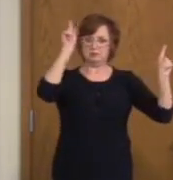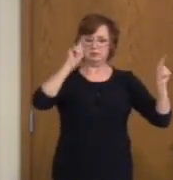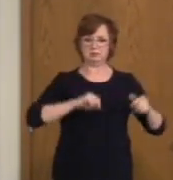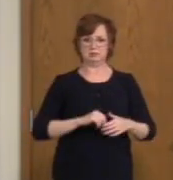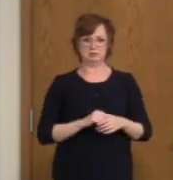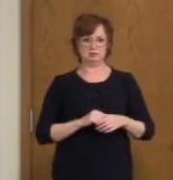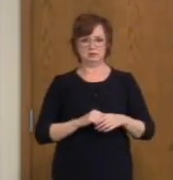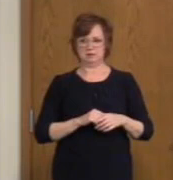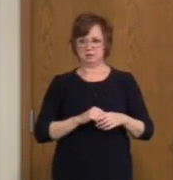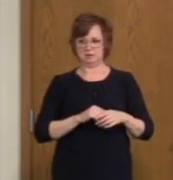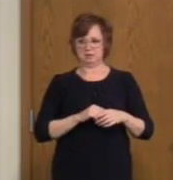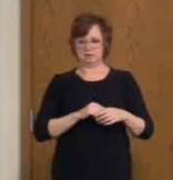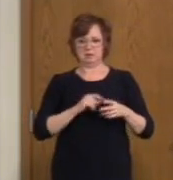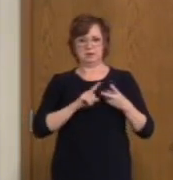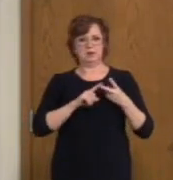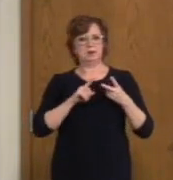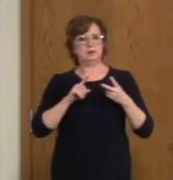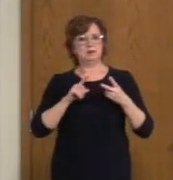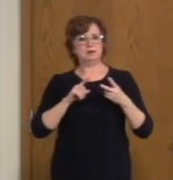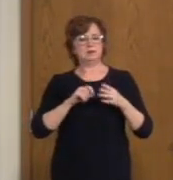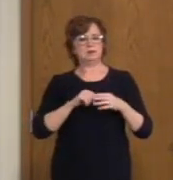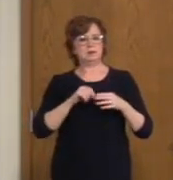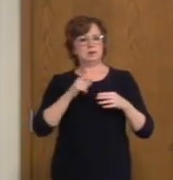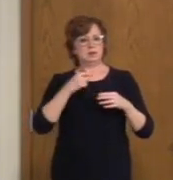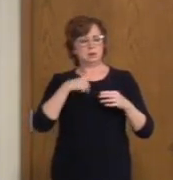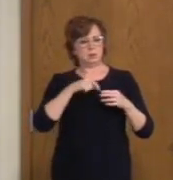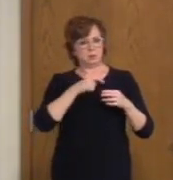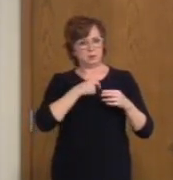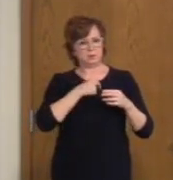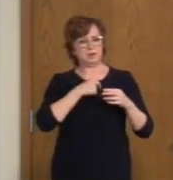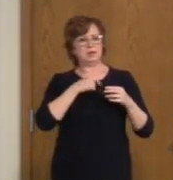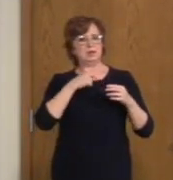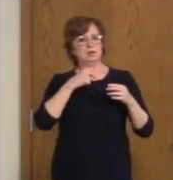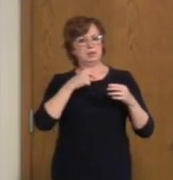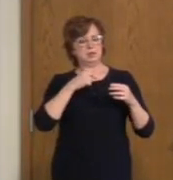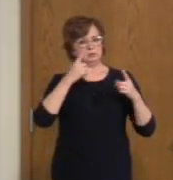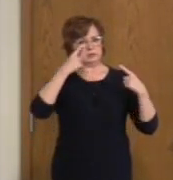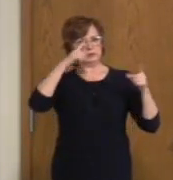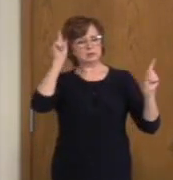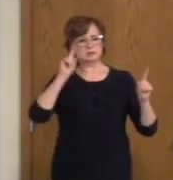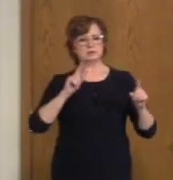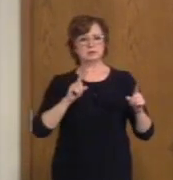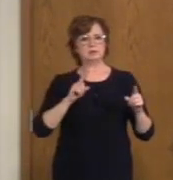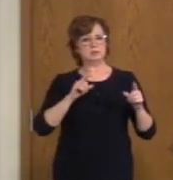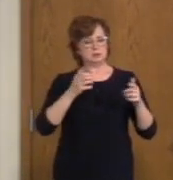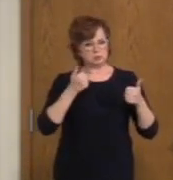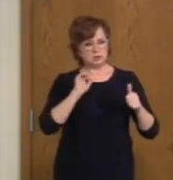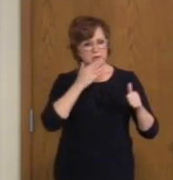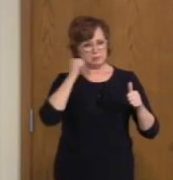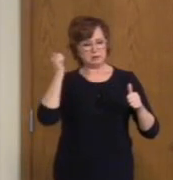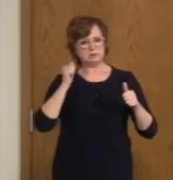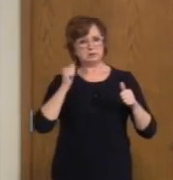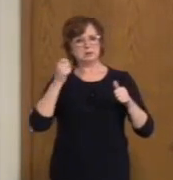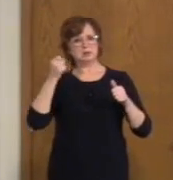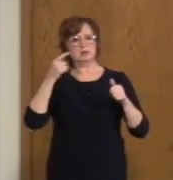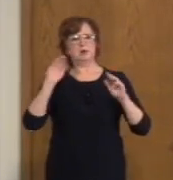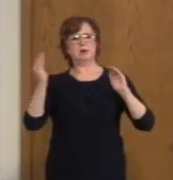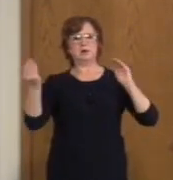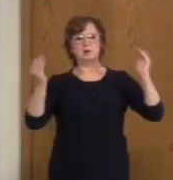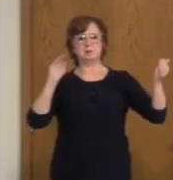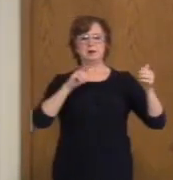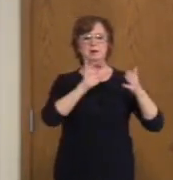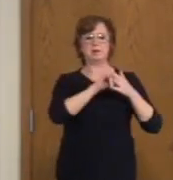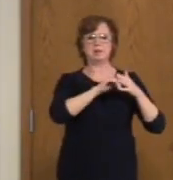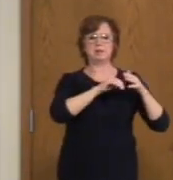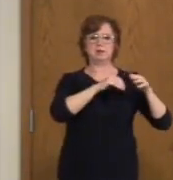highways aren't closed always, but travel is not recommended. And people who have to travel, but most stay home. And that's how you prevent